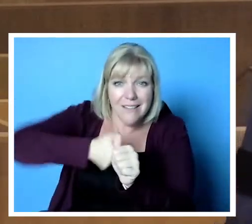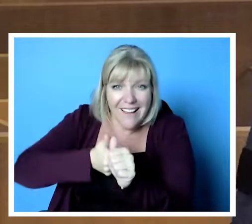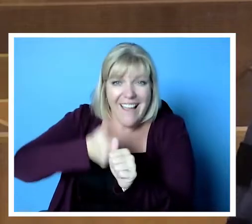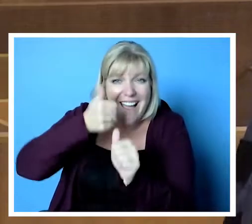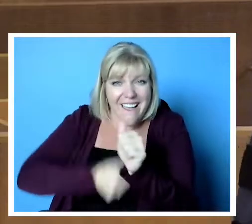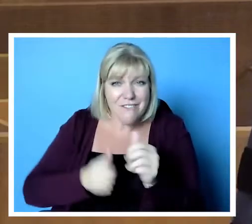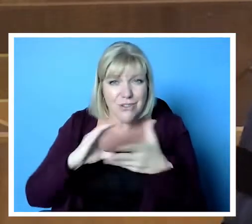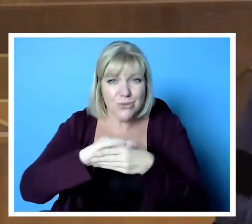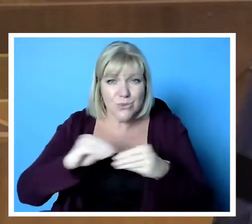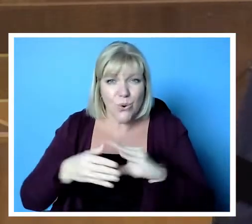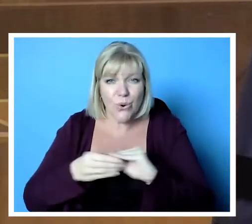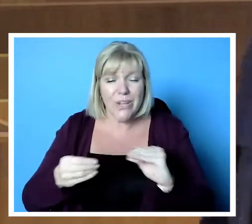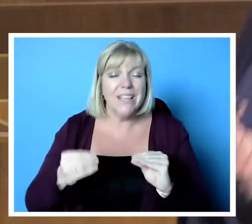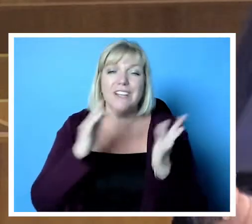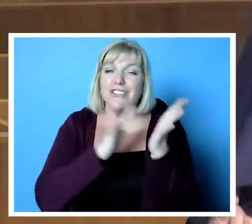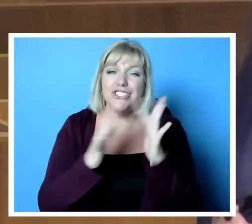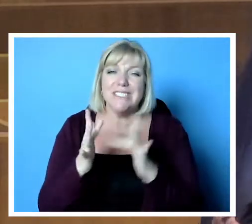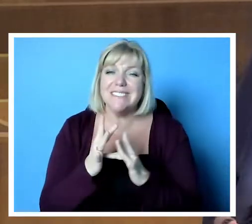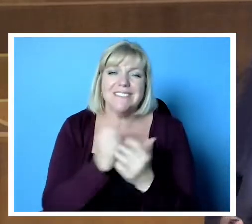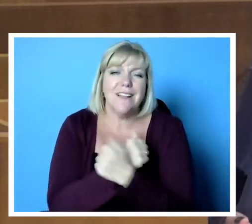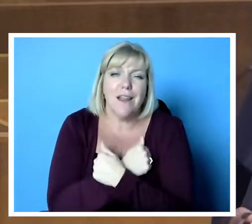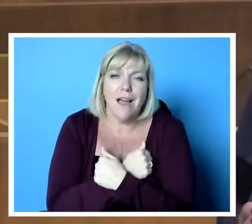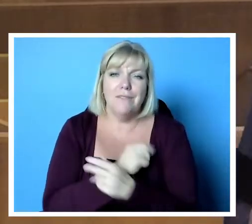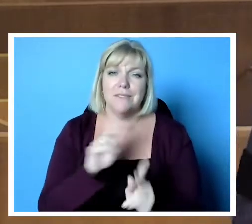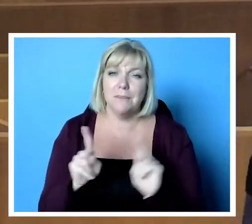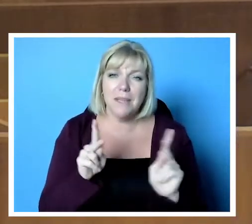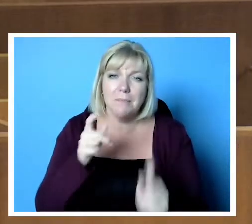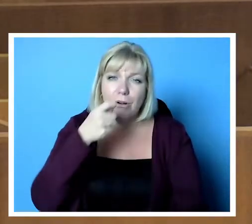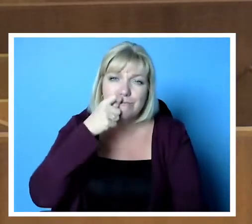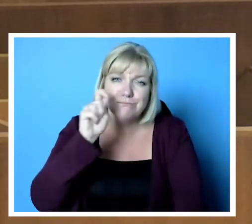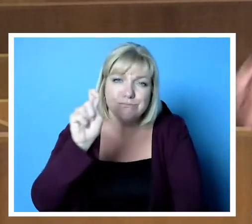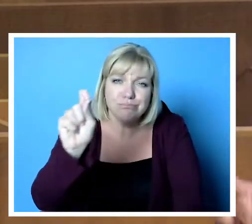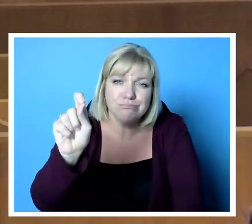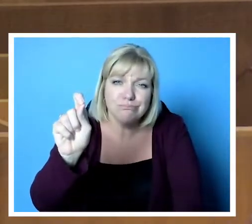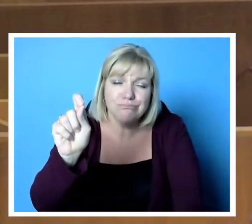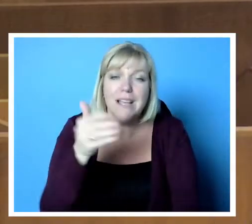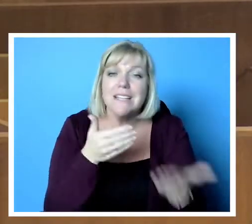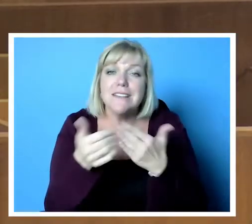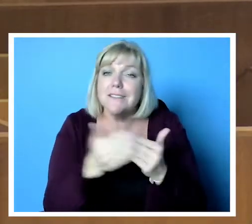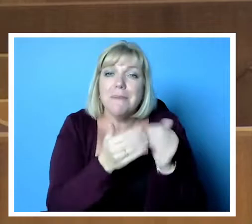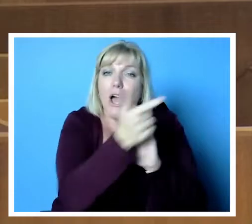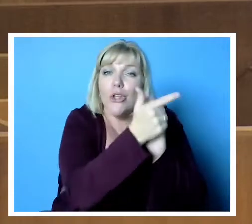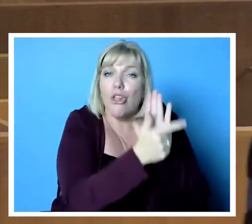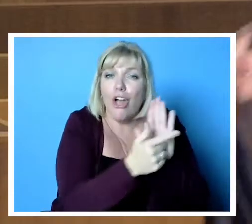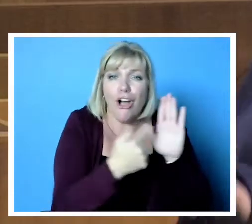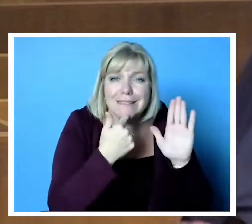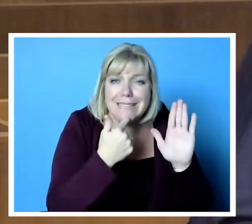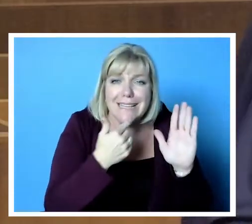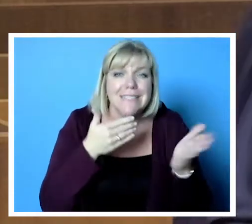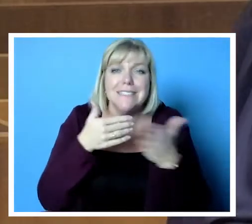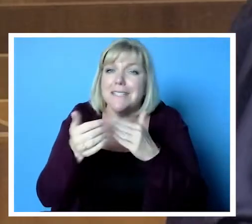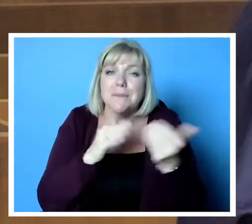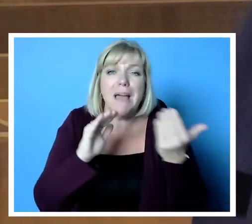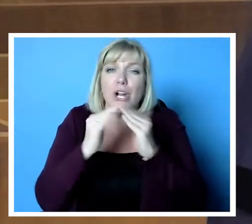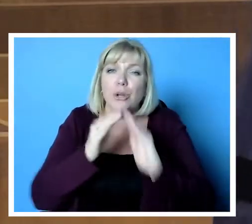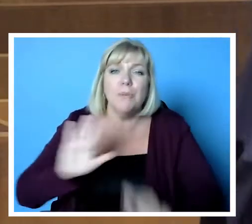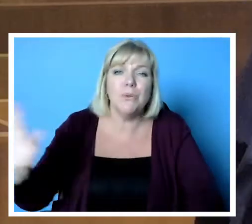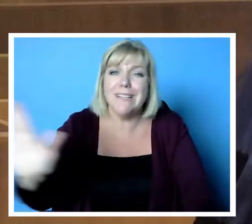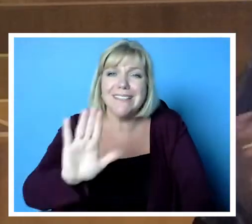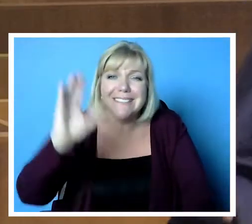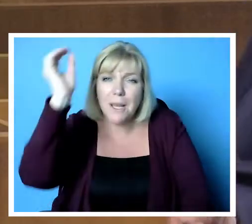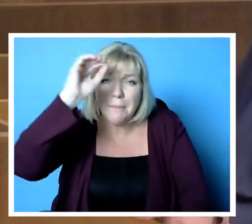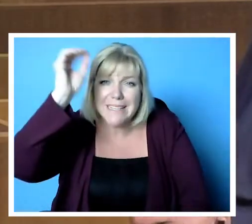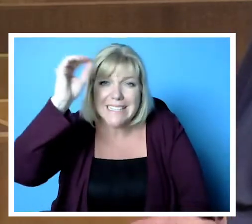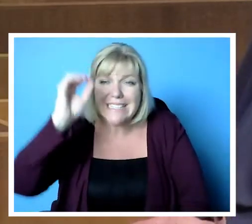Jesus choosing to love people no matter what. No matter what the law says, no matter what the community thinks, no matter what